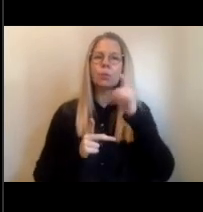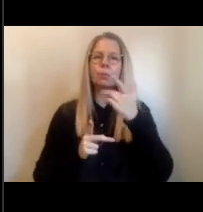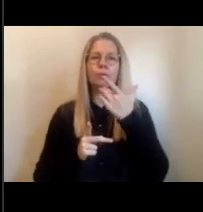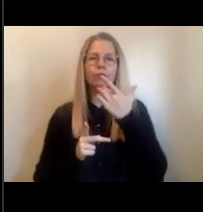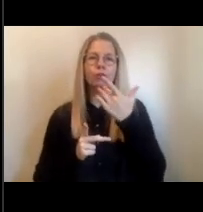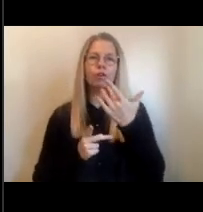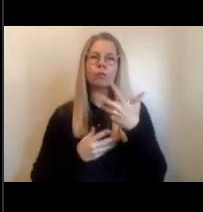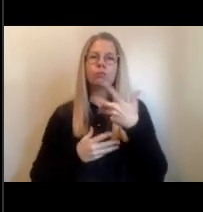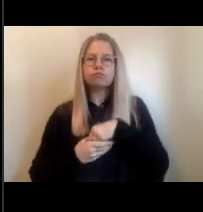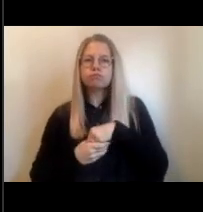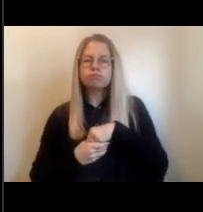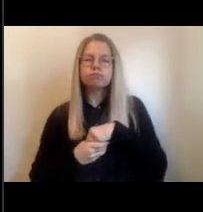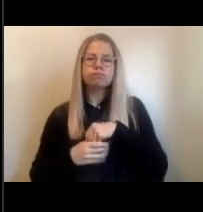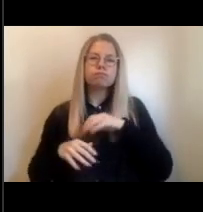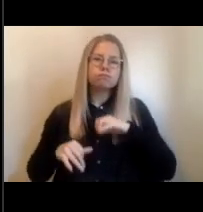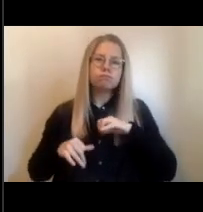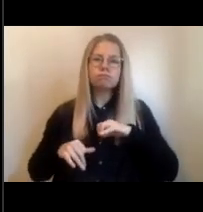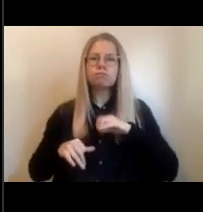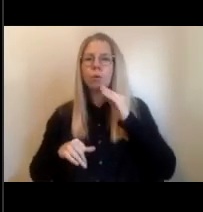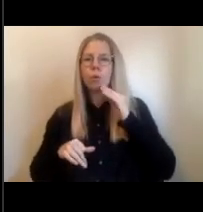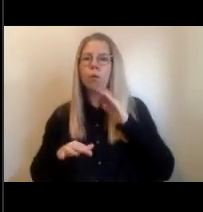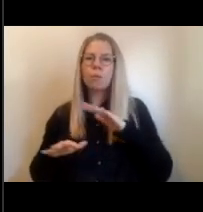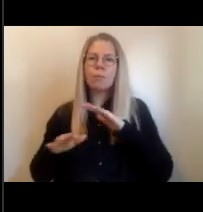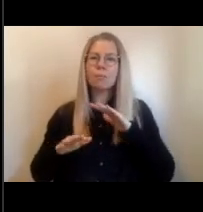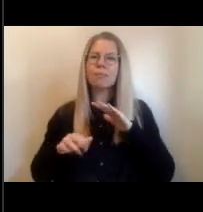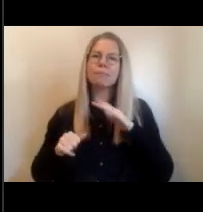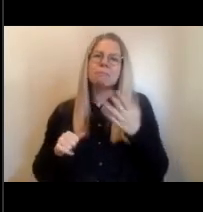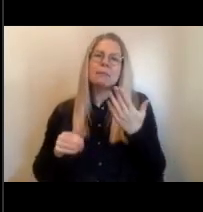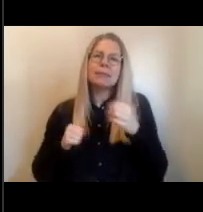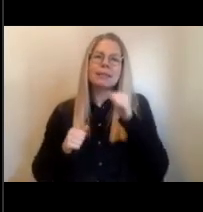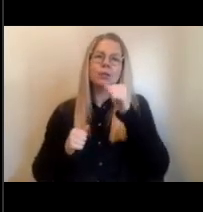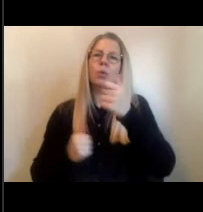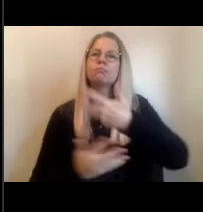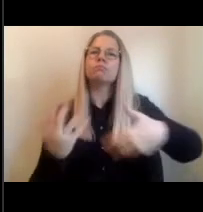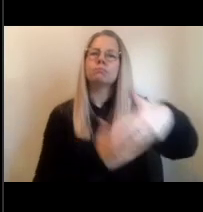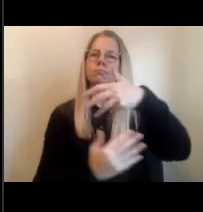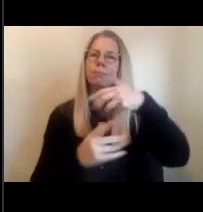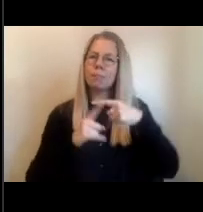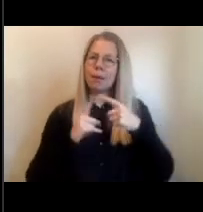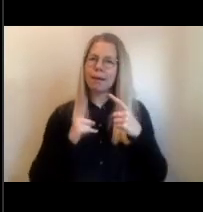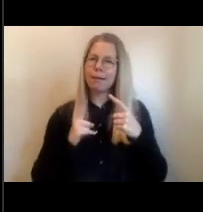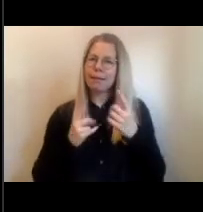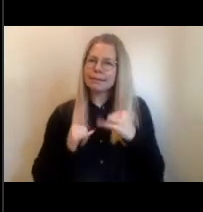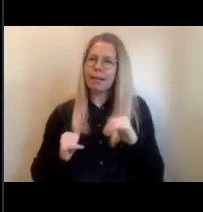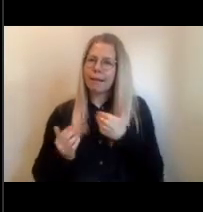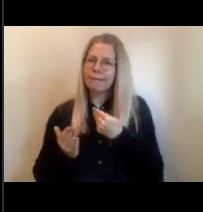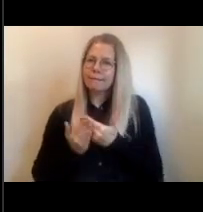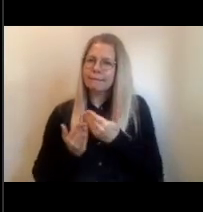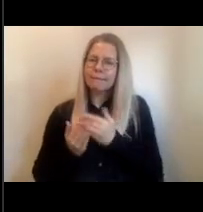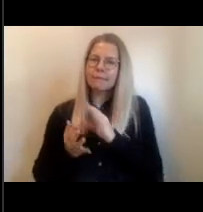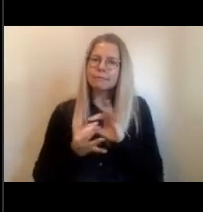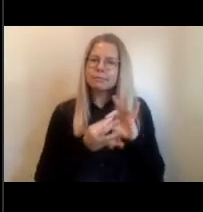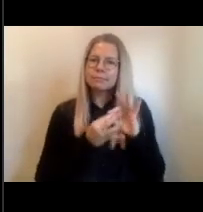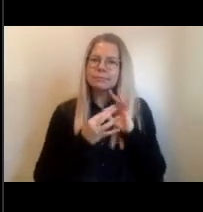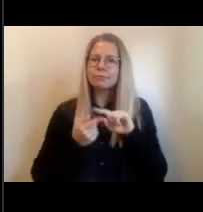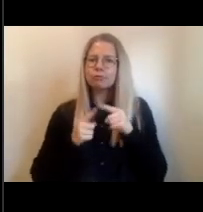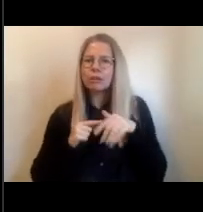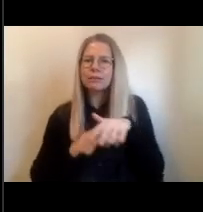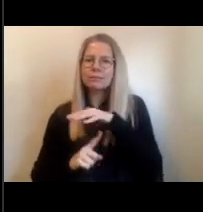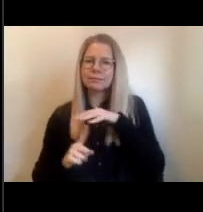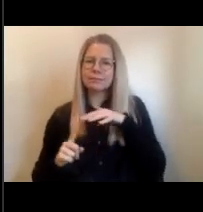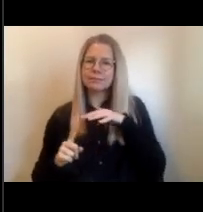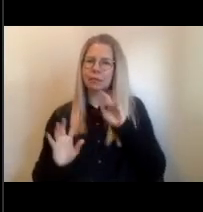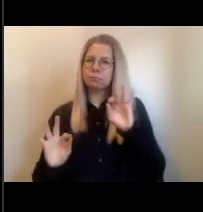but being connected to other people is still very important for an introverted person. They still have their closer, smaller networks of people, and that's perfectly